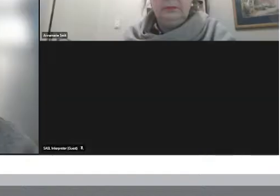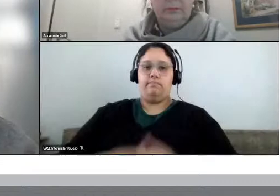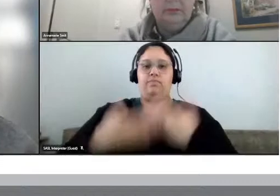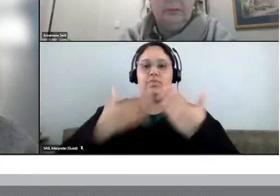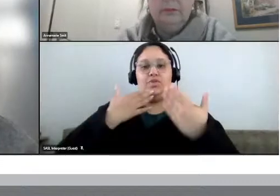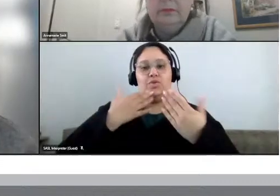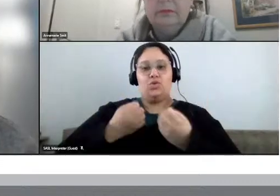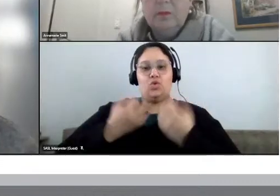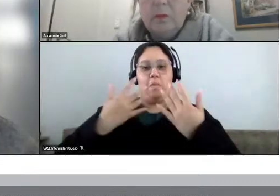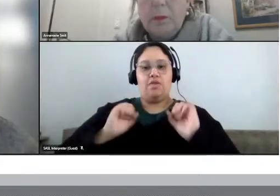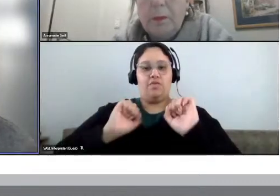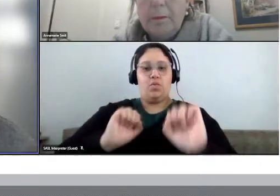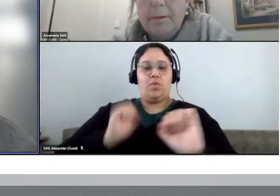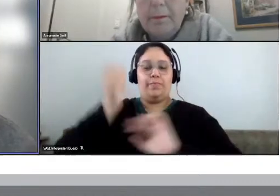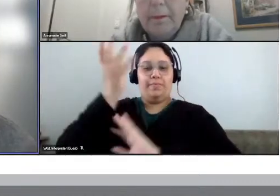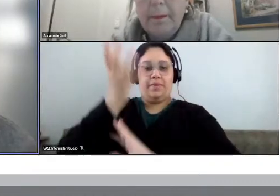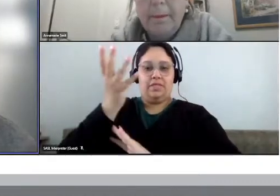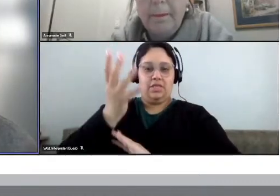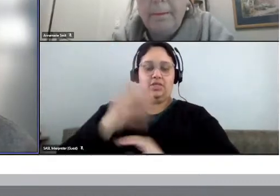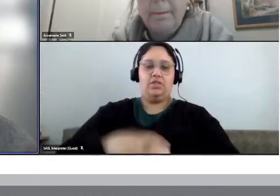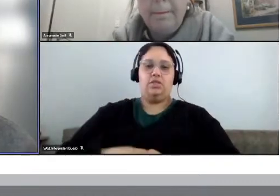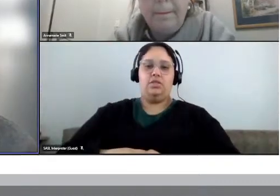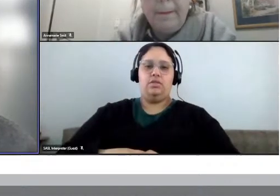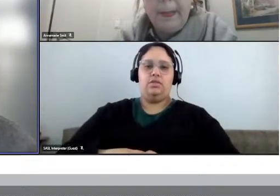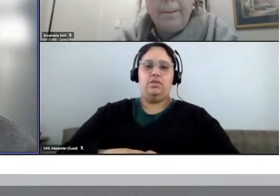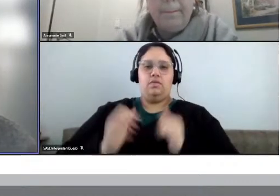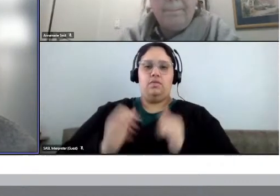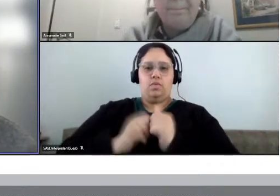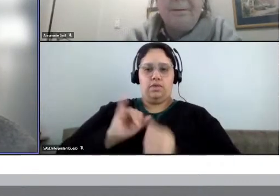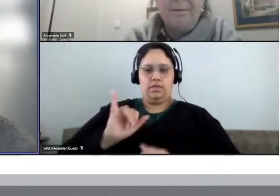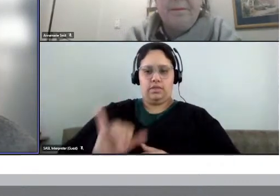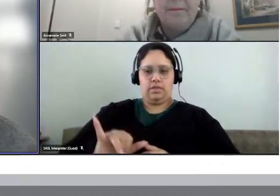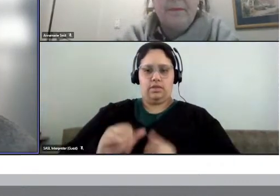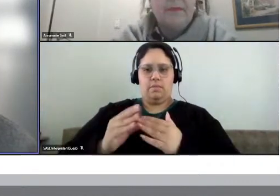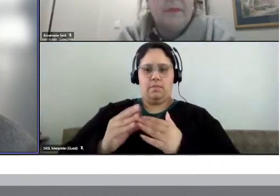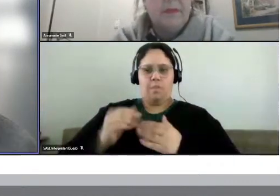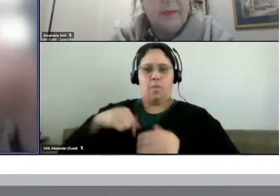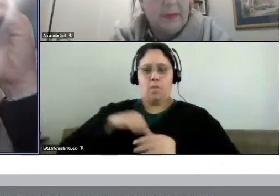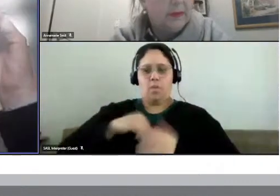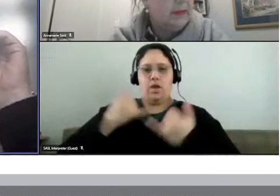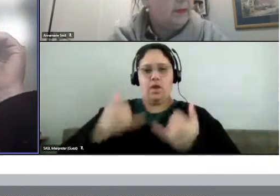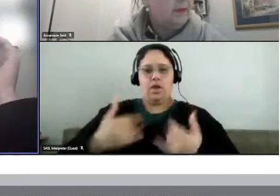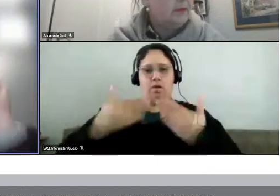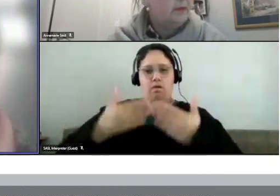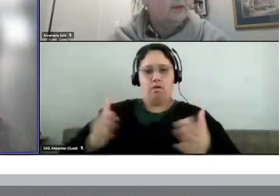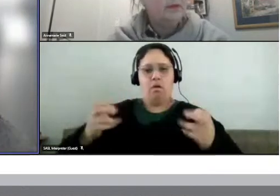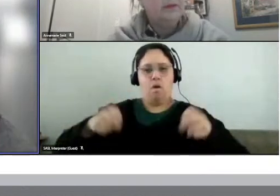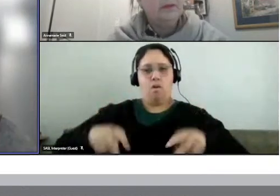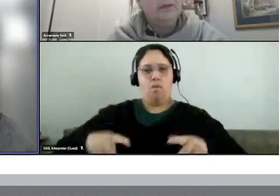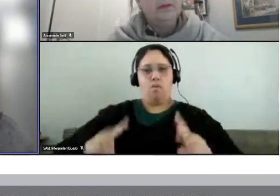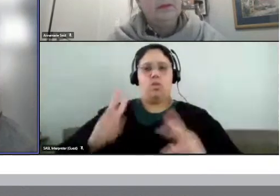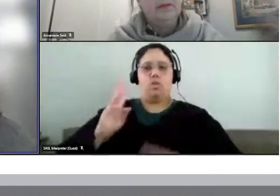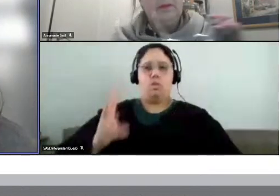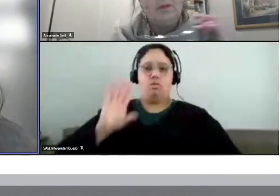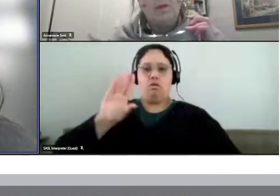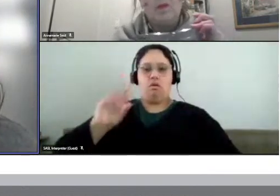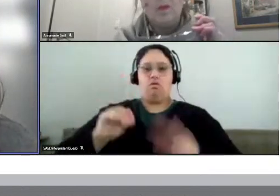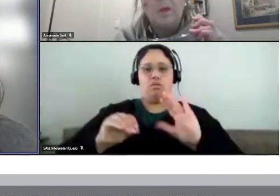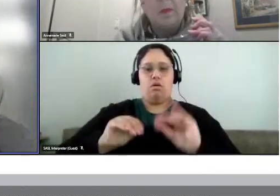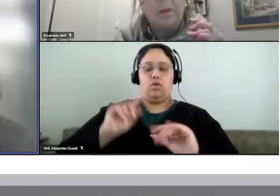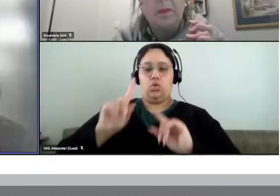Thank you very much for the presentation. With that, members, we will now have an opportunity to ask any